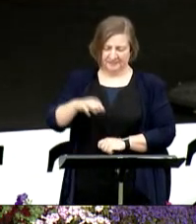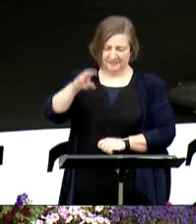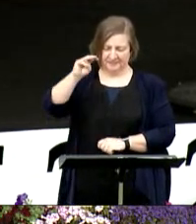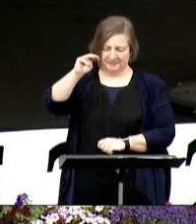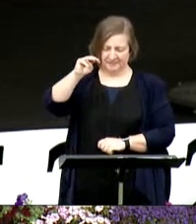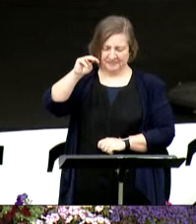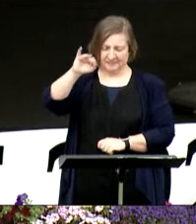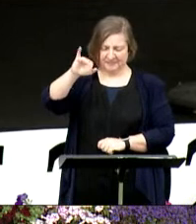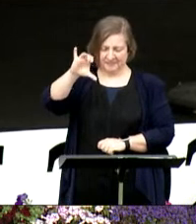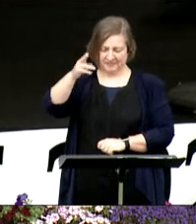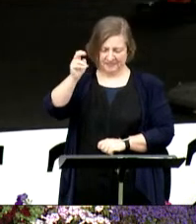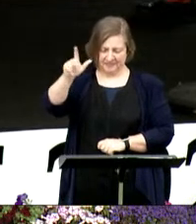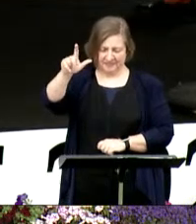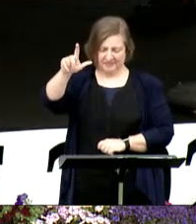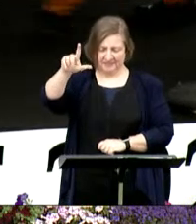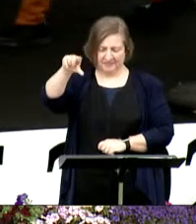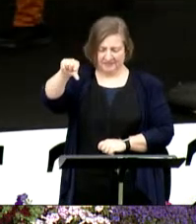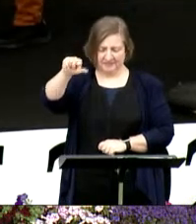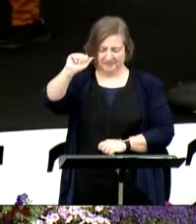Michael Gallo.